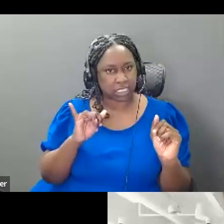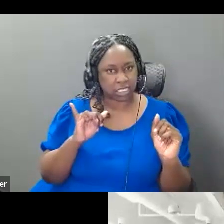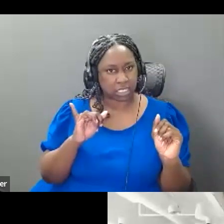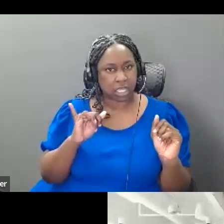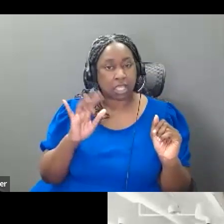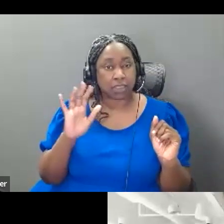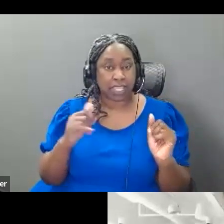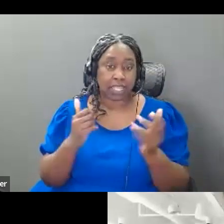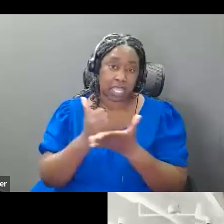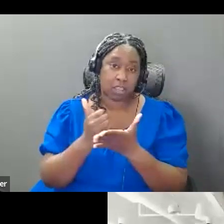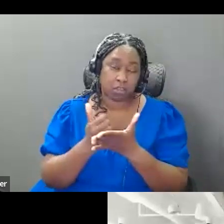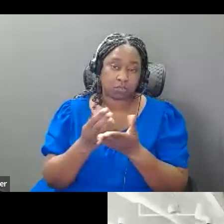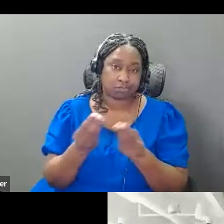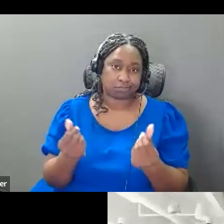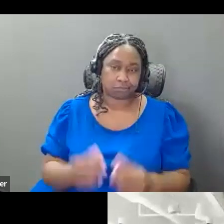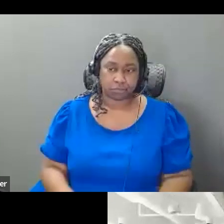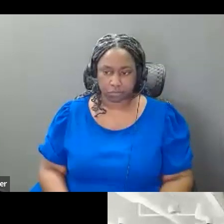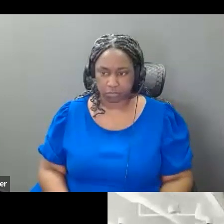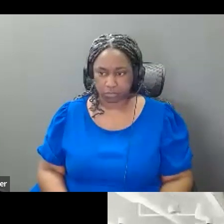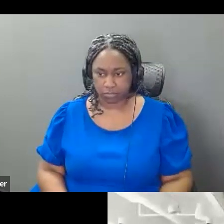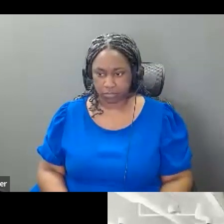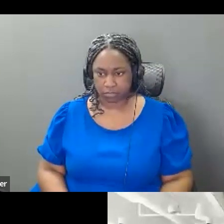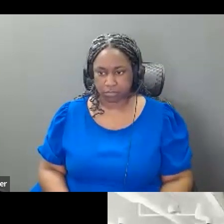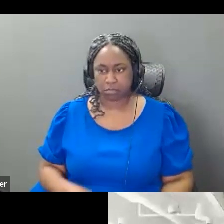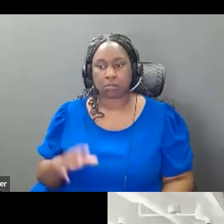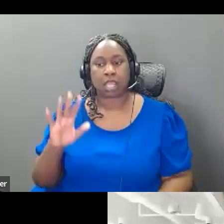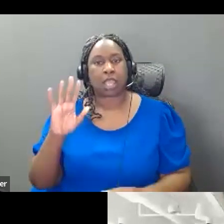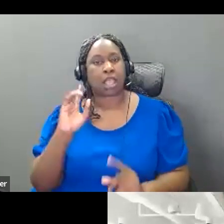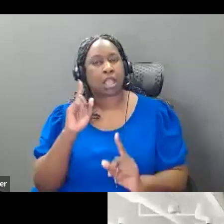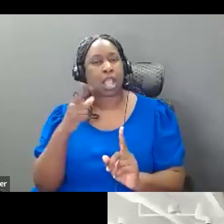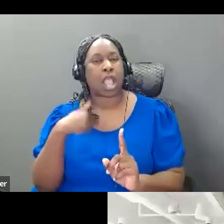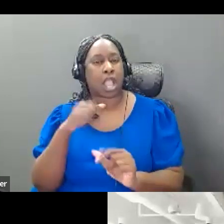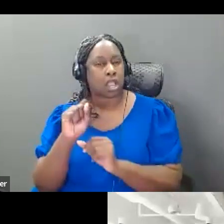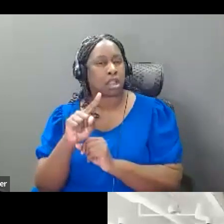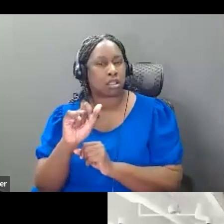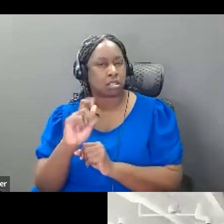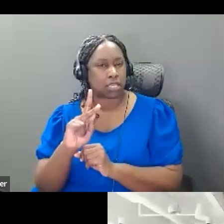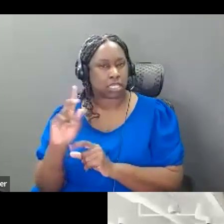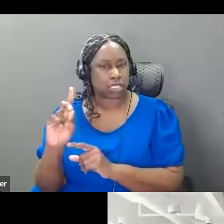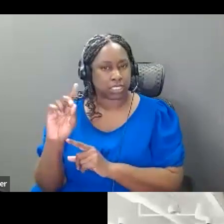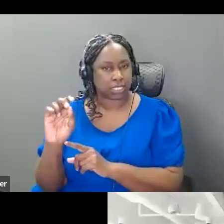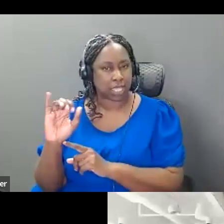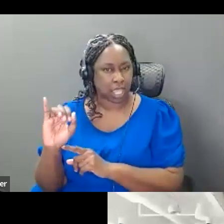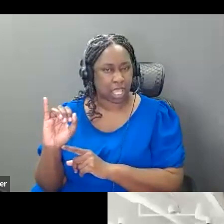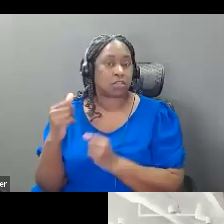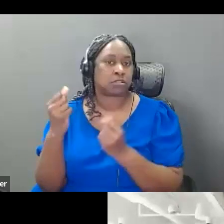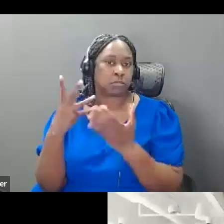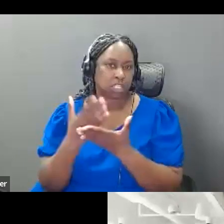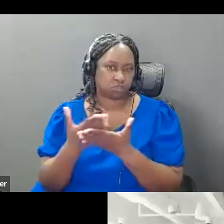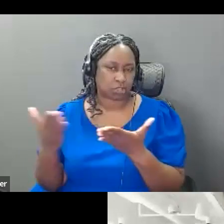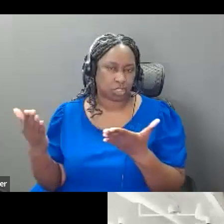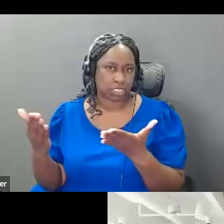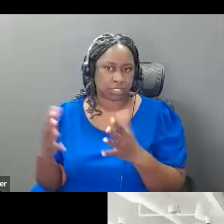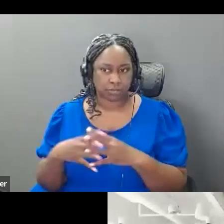help illuminate that. If folks are looking for Trabian, I sent a link in. ComNetwork DEI has a number of resources, including a fantastic case